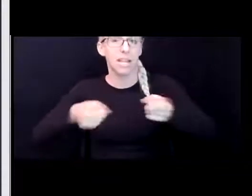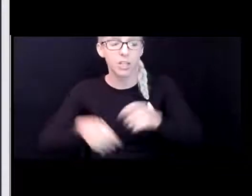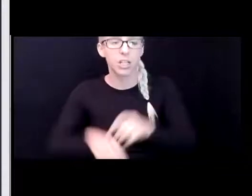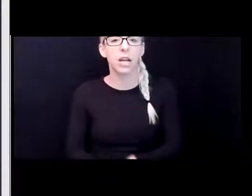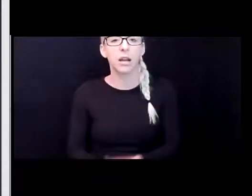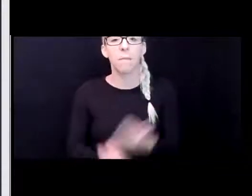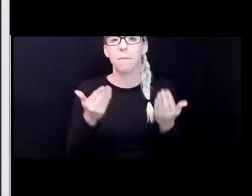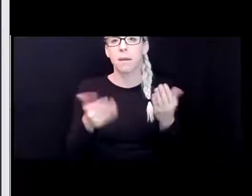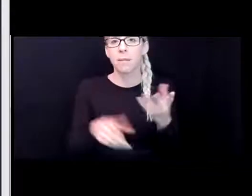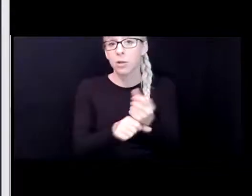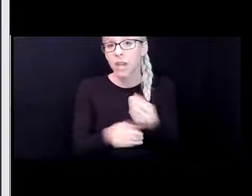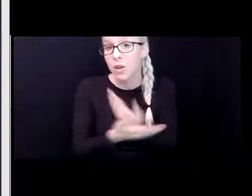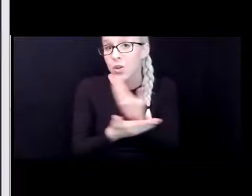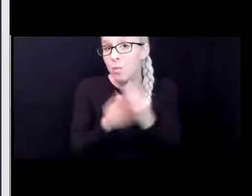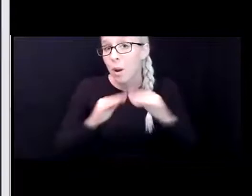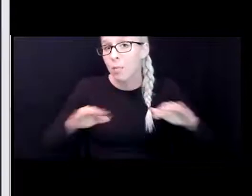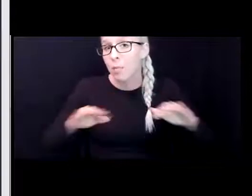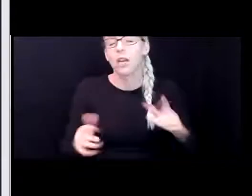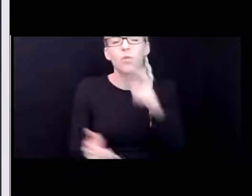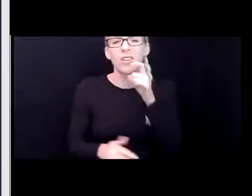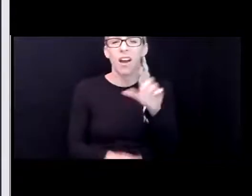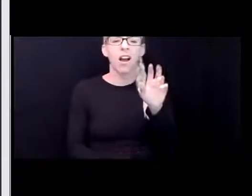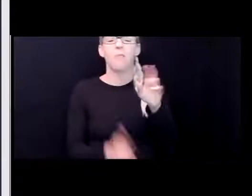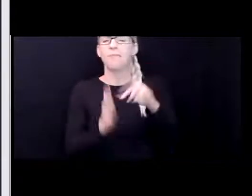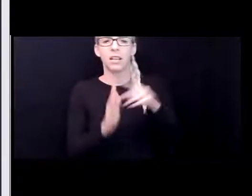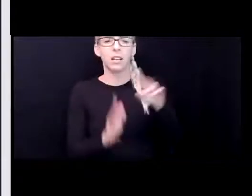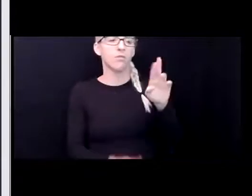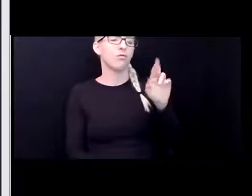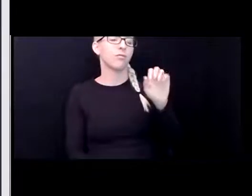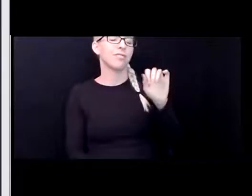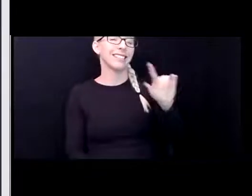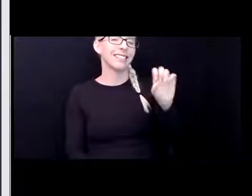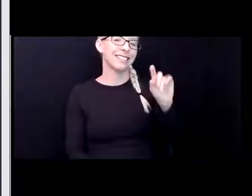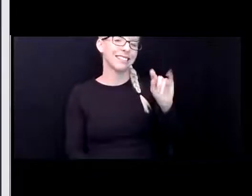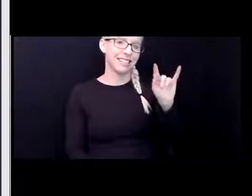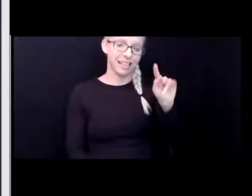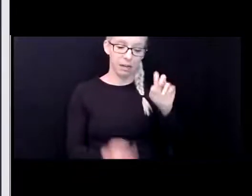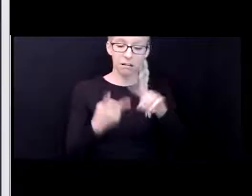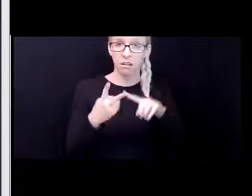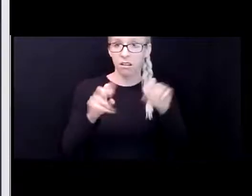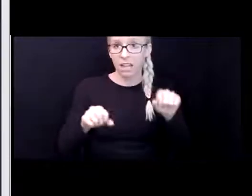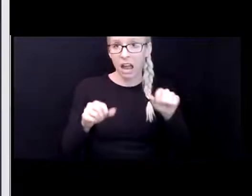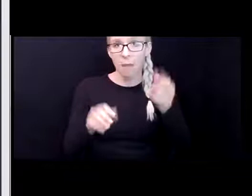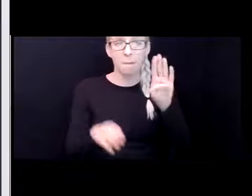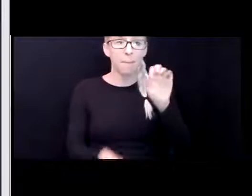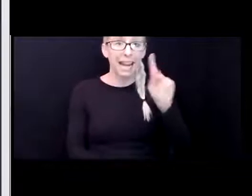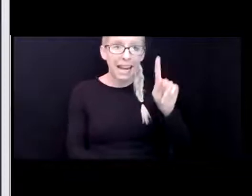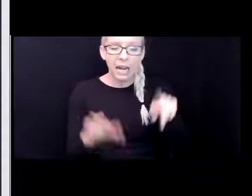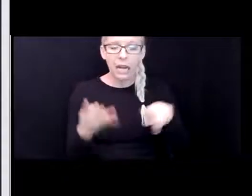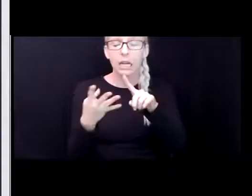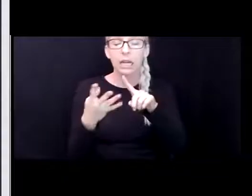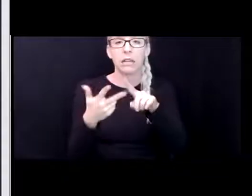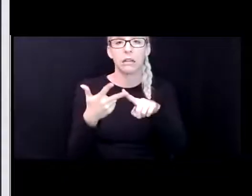receiving new property. So any property, and we're not talking real estate, that could be bank accounts, that could be sources of income, any